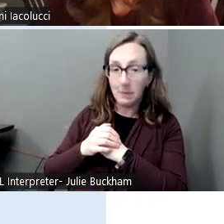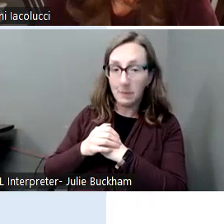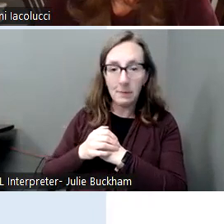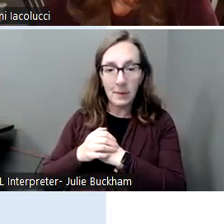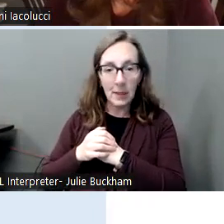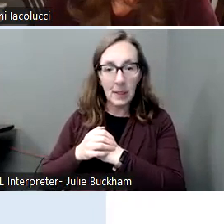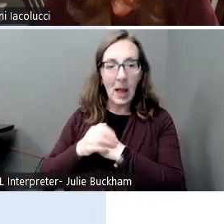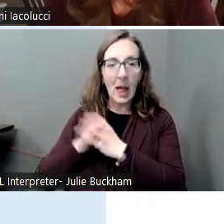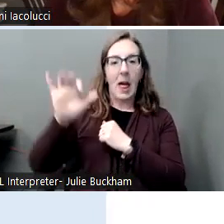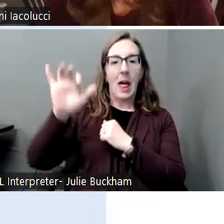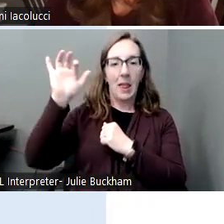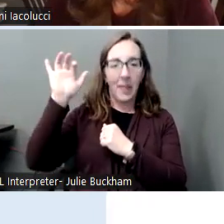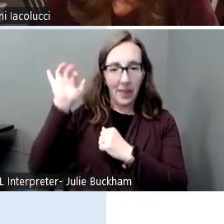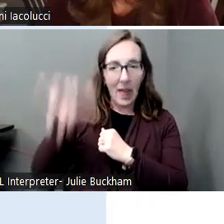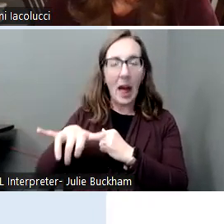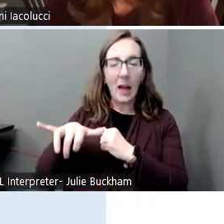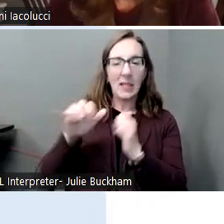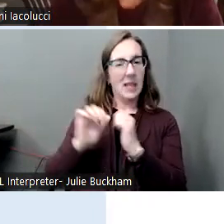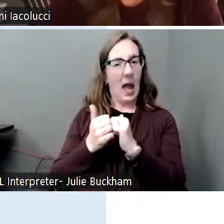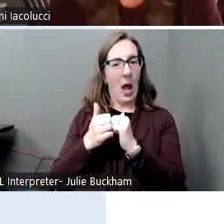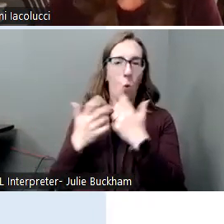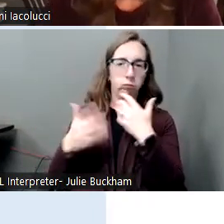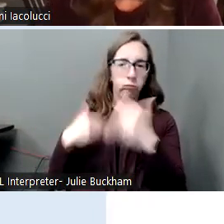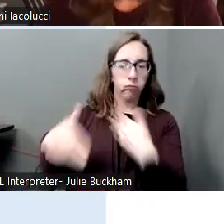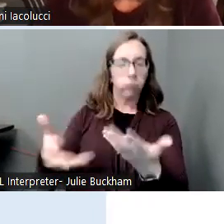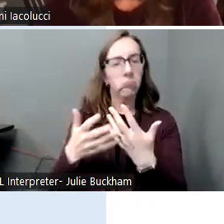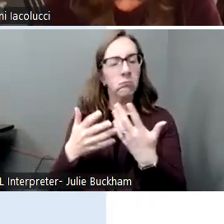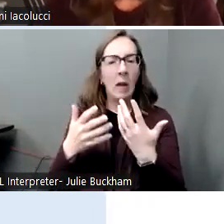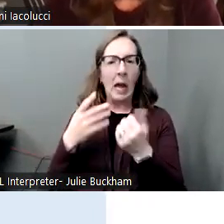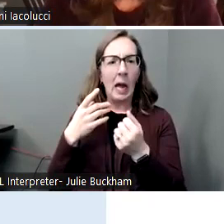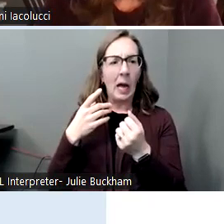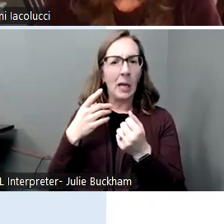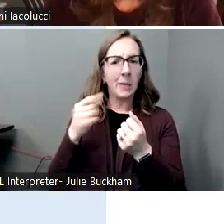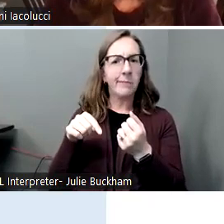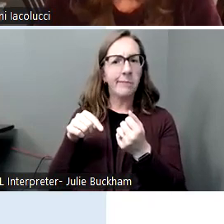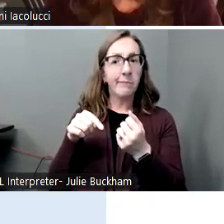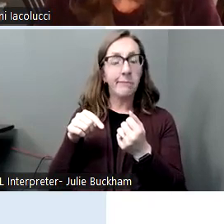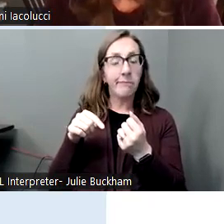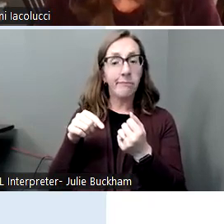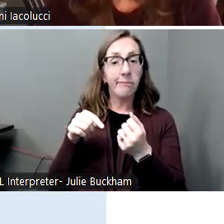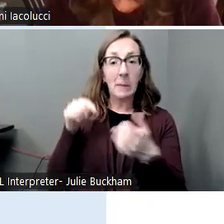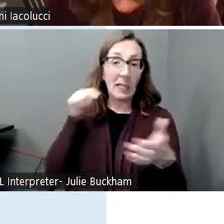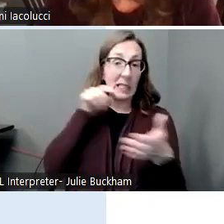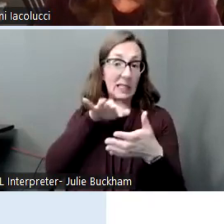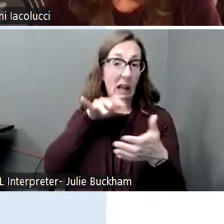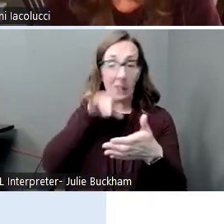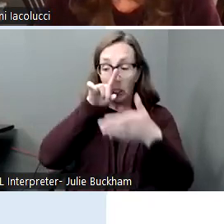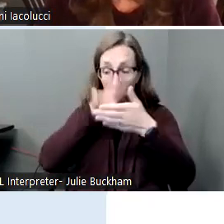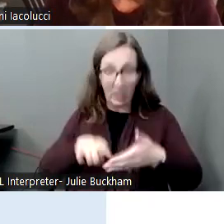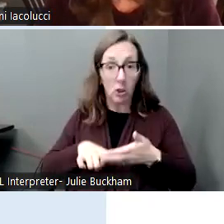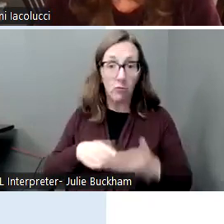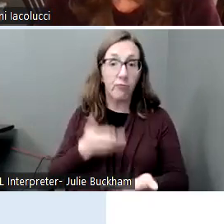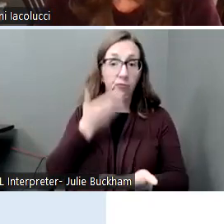back. And I think that it's a very solidly studied method